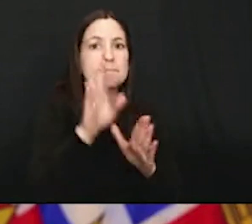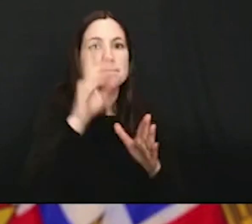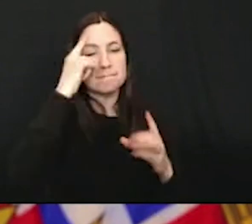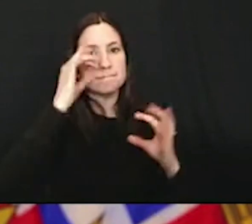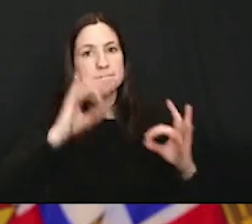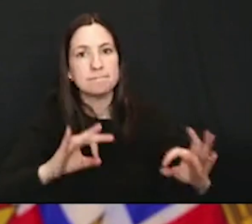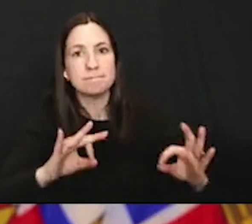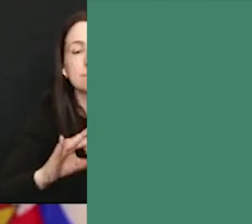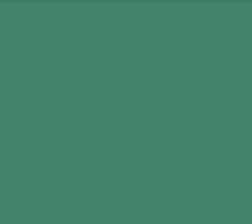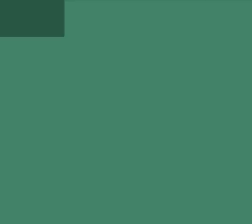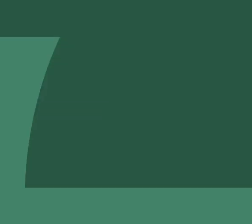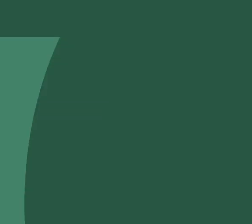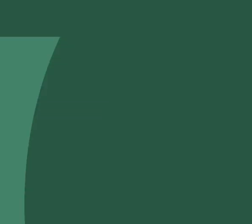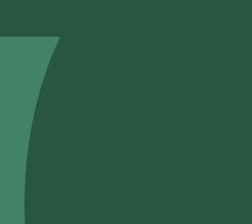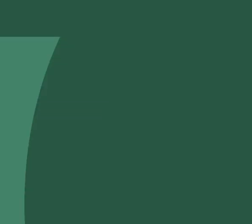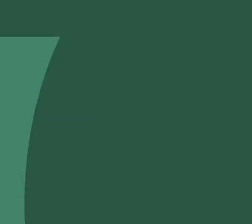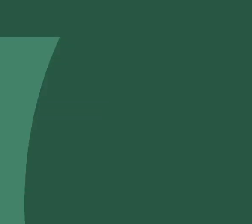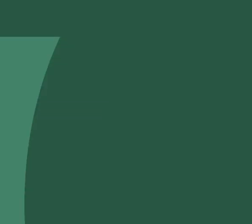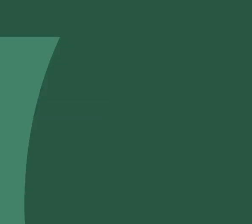we can do it in a way that's safe.